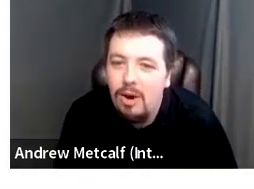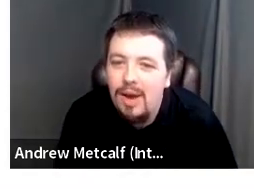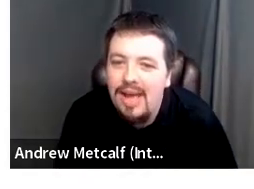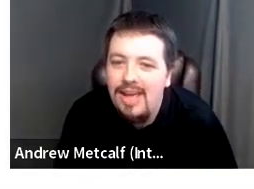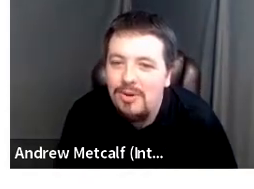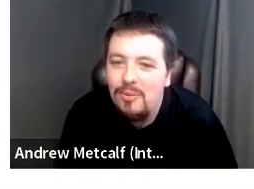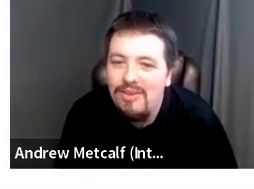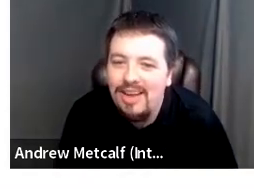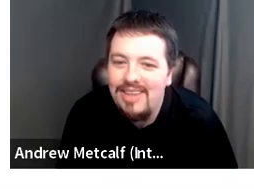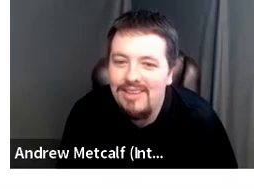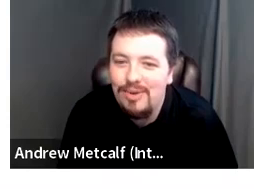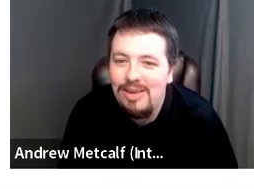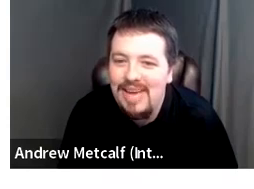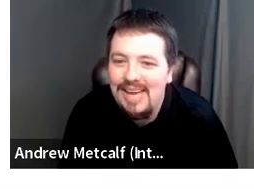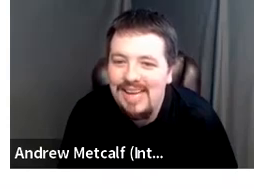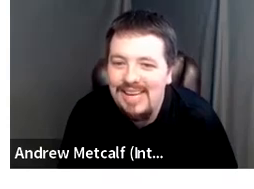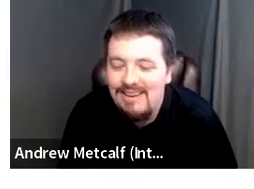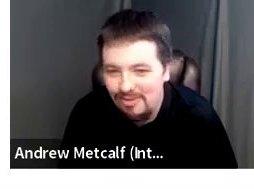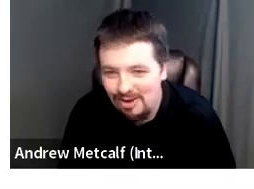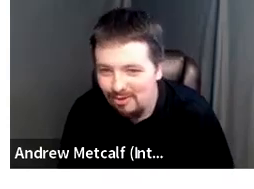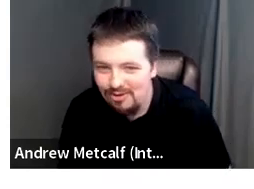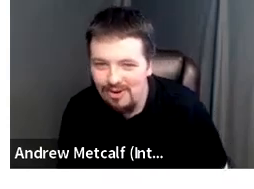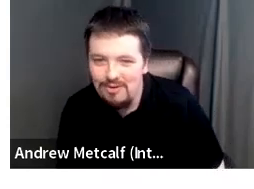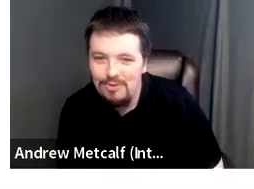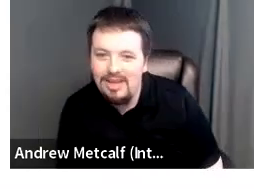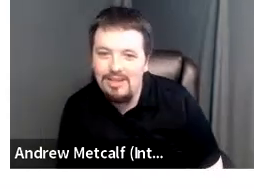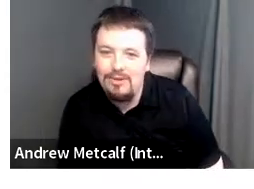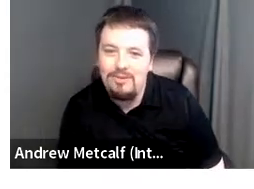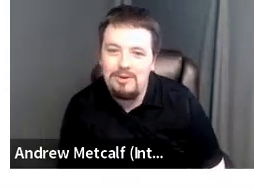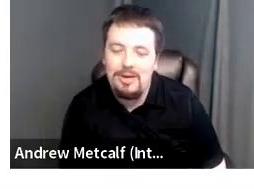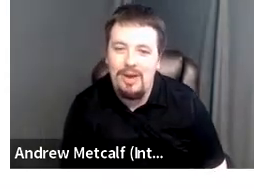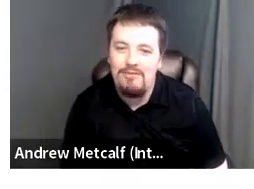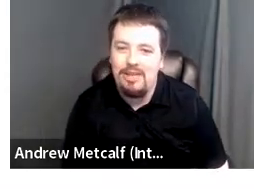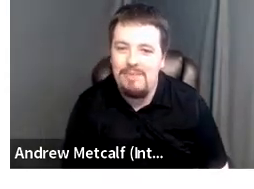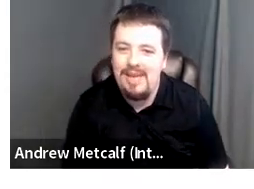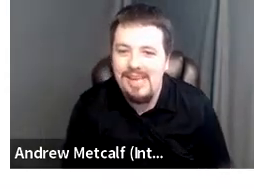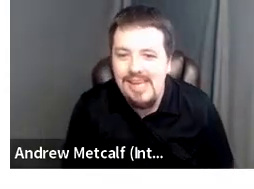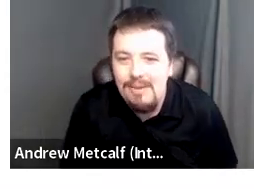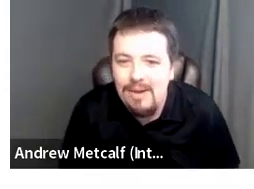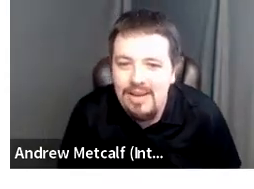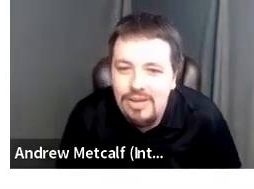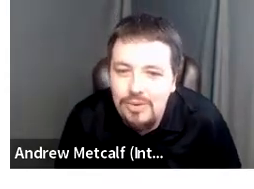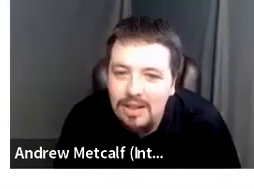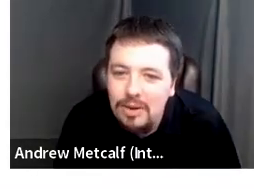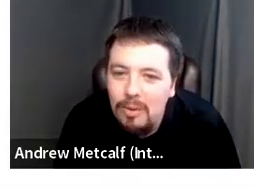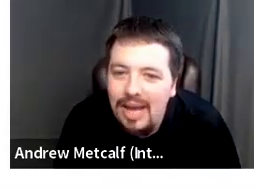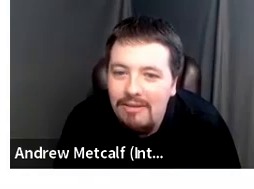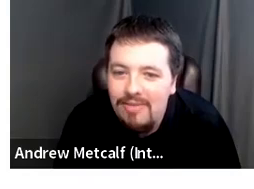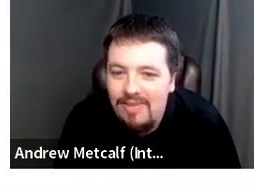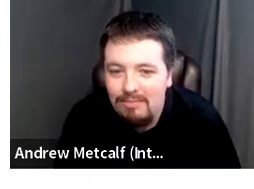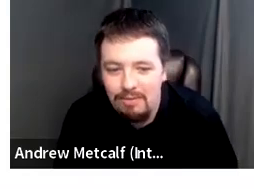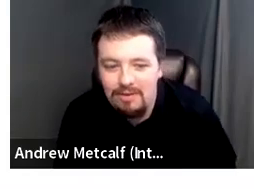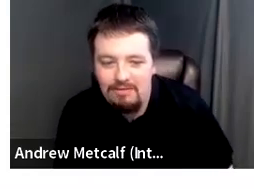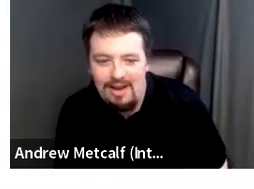really far away, you can wave like this, really big. So the closer you are, if you're really close, you wouldn't want to wave really big. But doing a little